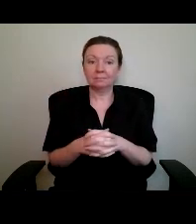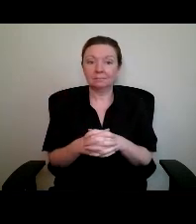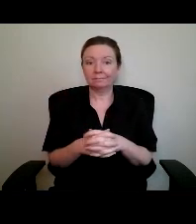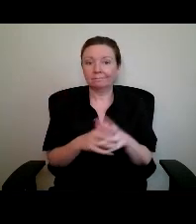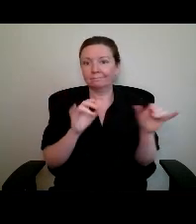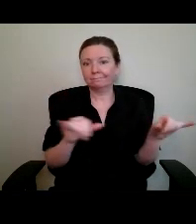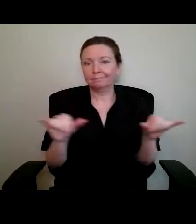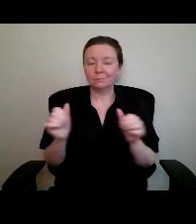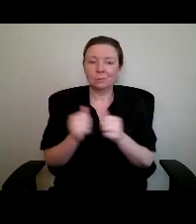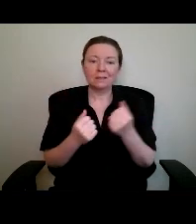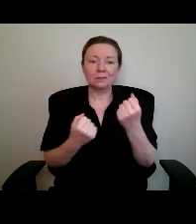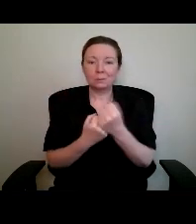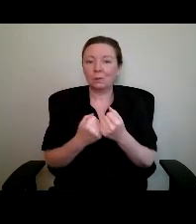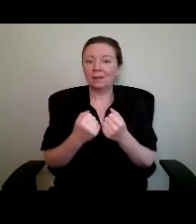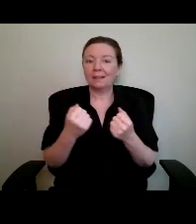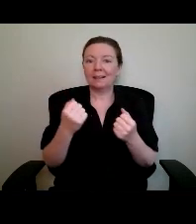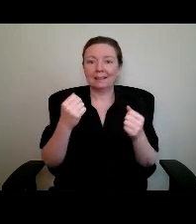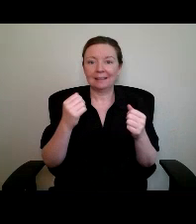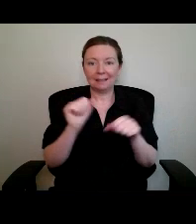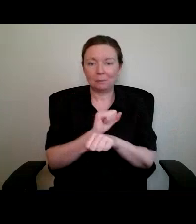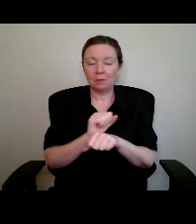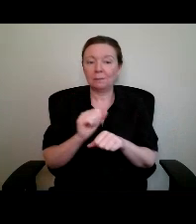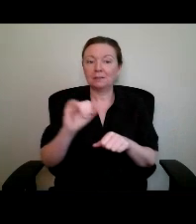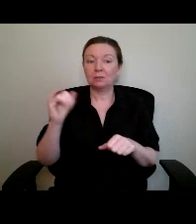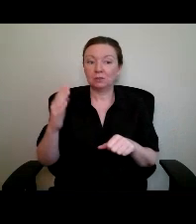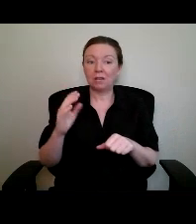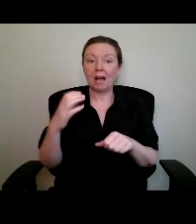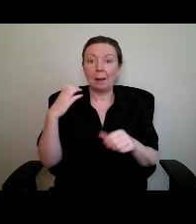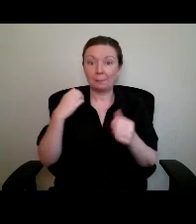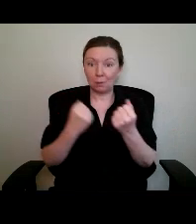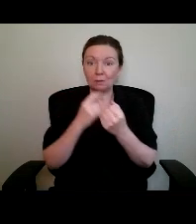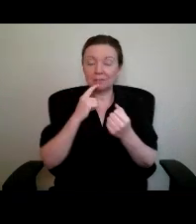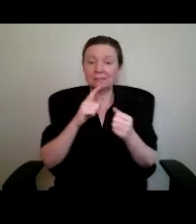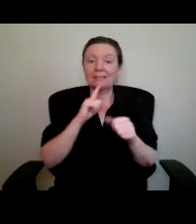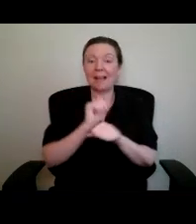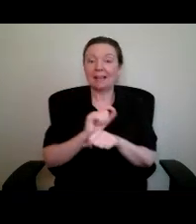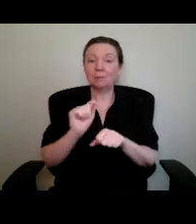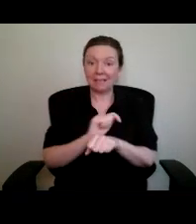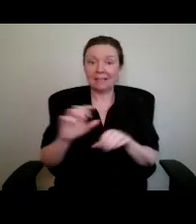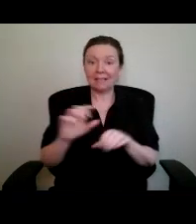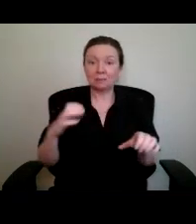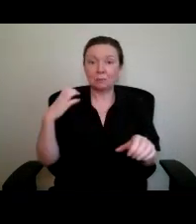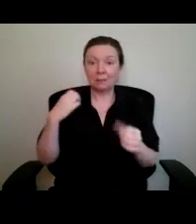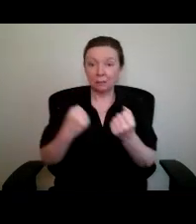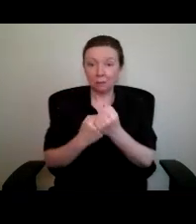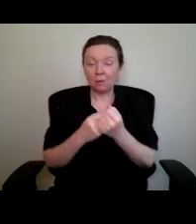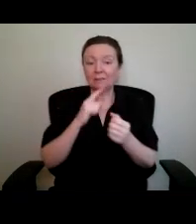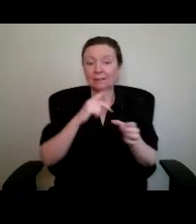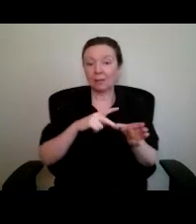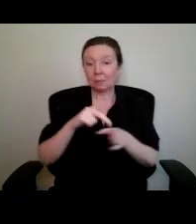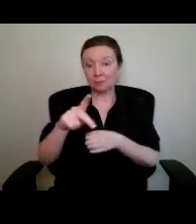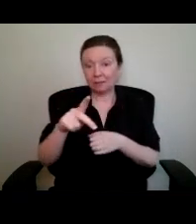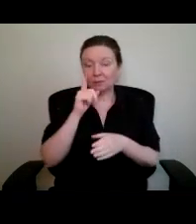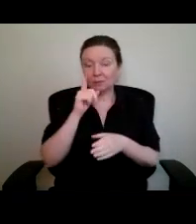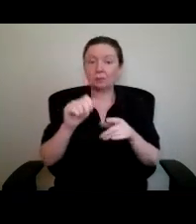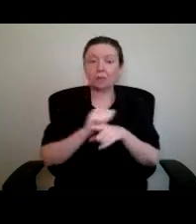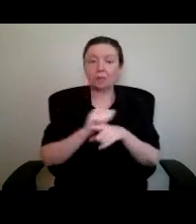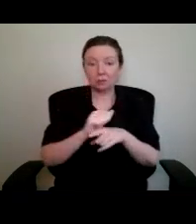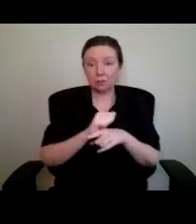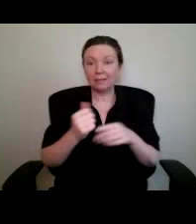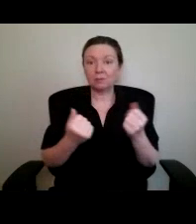synonymous with supported employment. So job coaching is the actual task of doing the job coaching. So they're professionals who are trained to